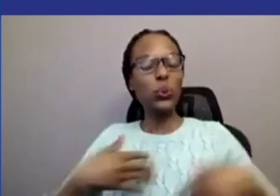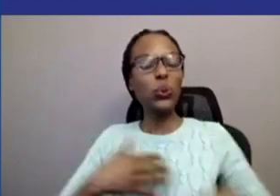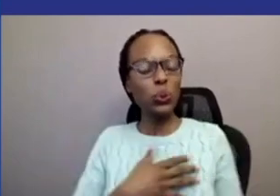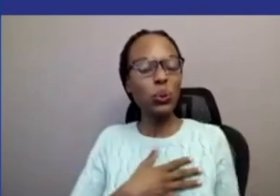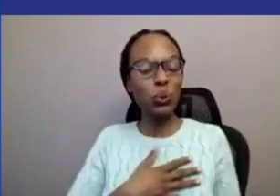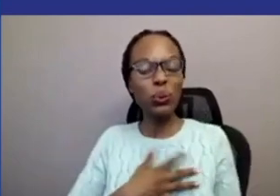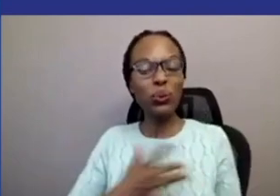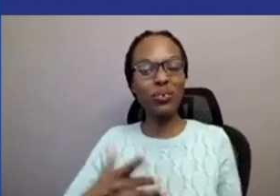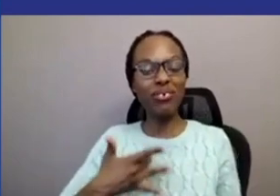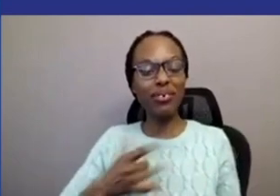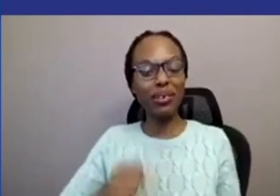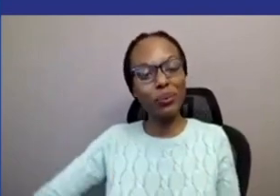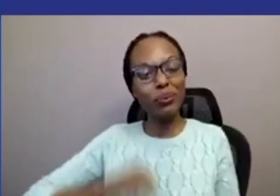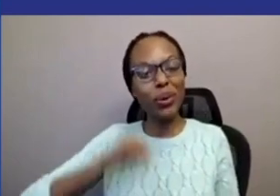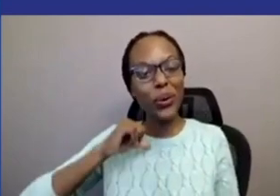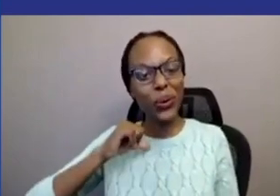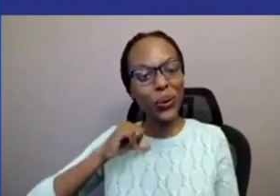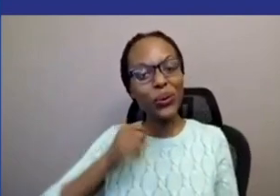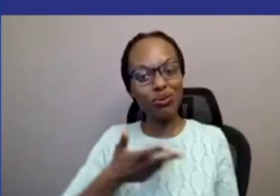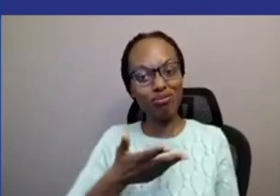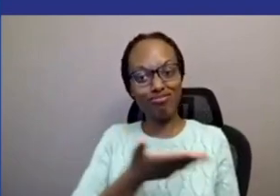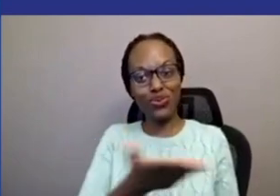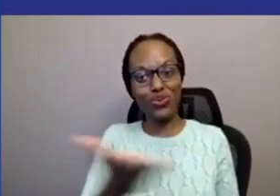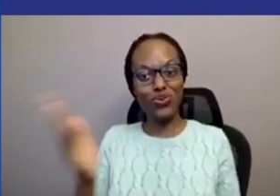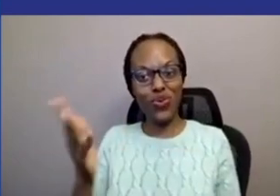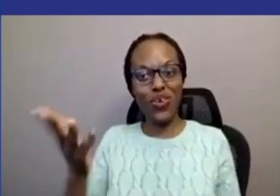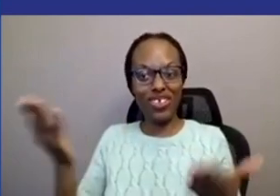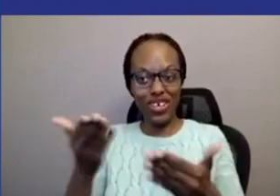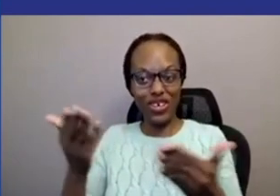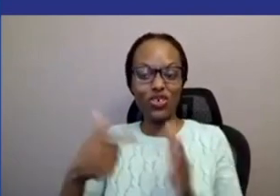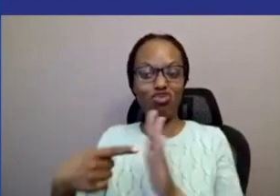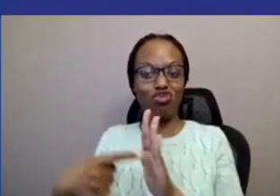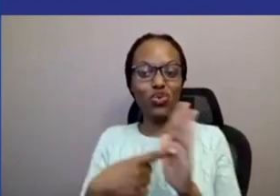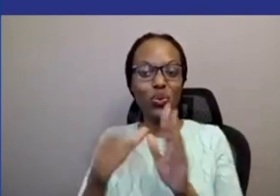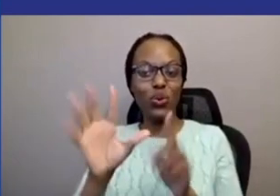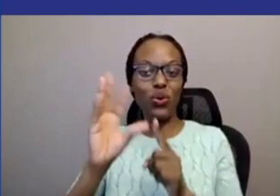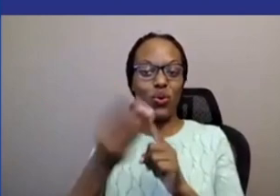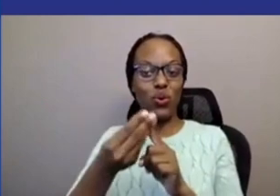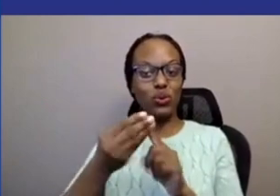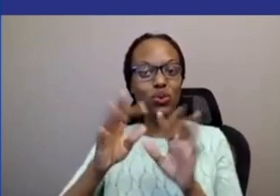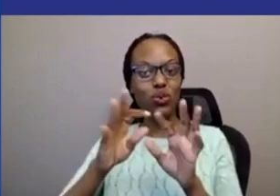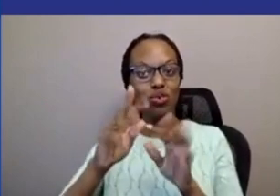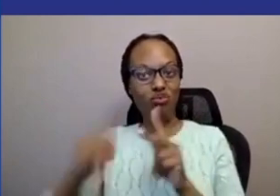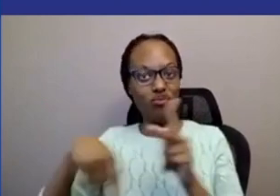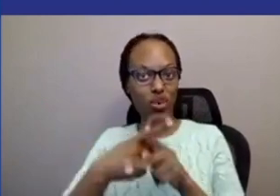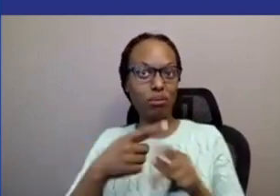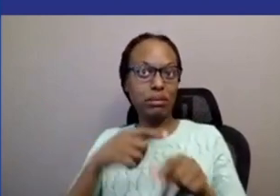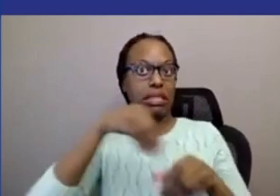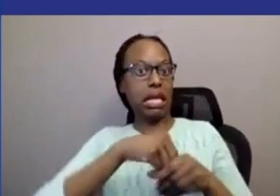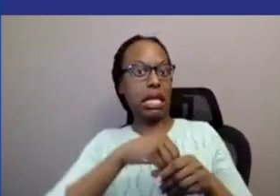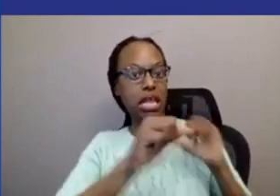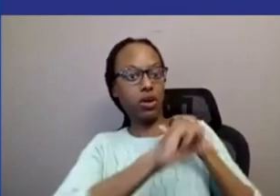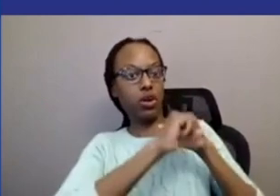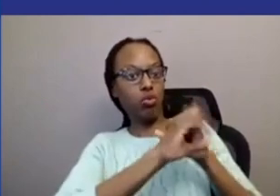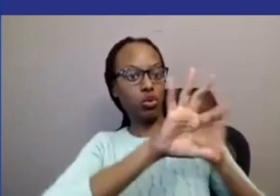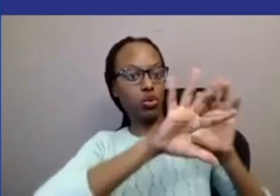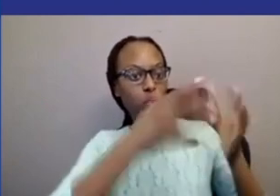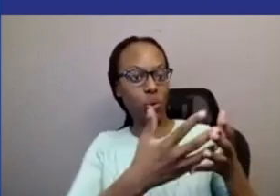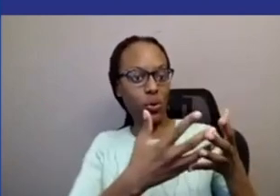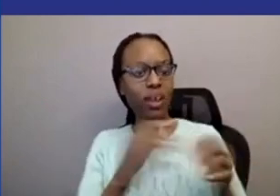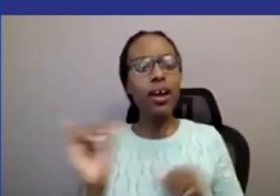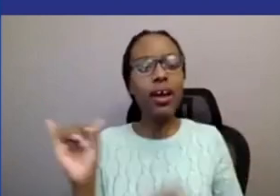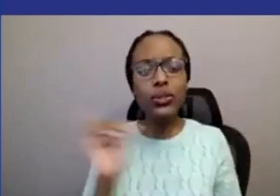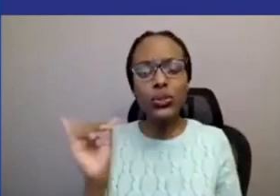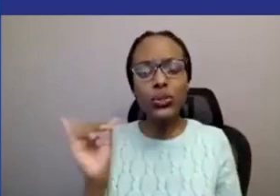super proud to have y'all representing cultural forms in those commercial worlds. So thank you. And shout out to